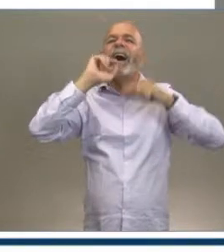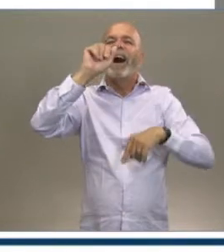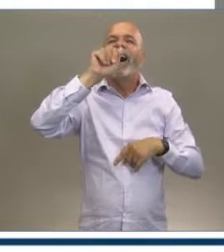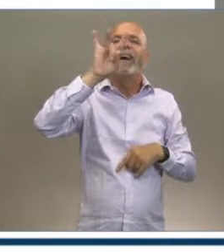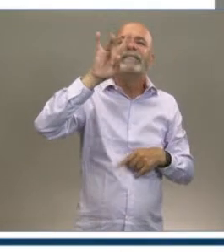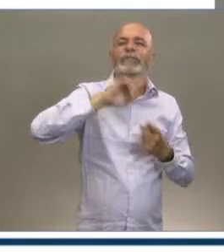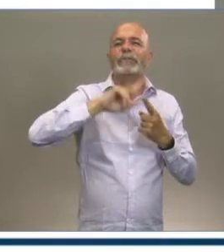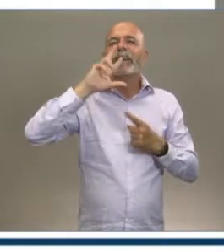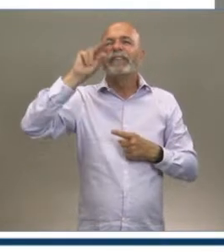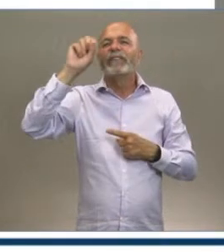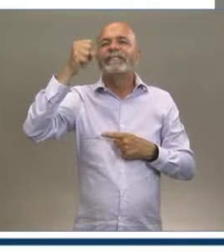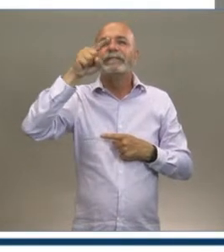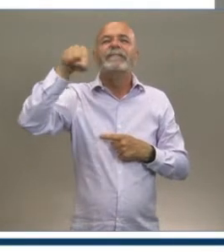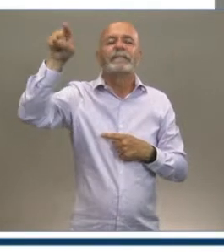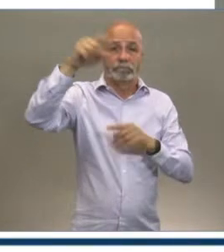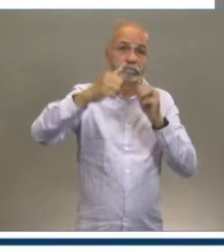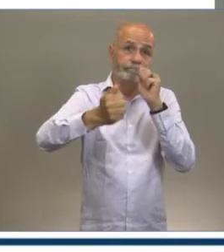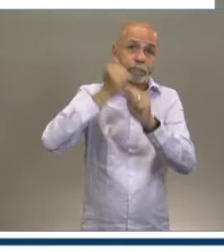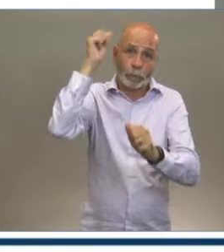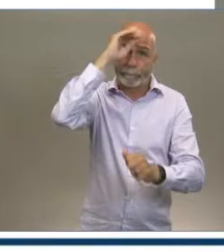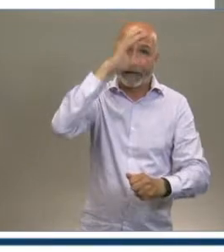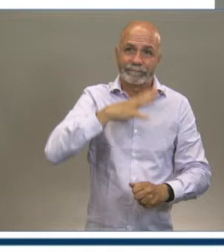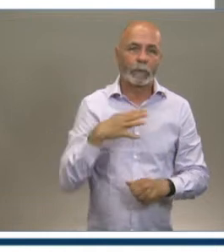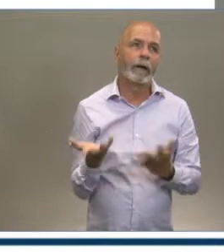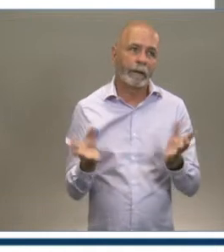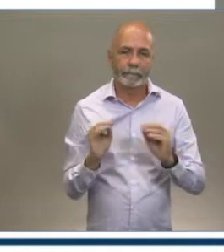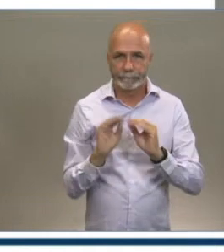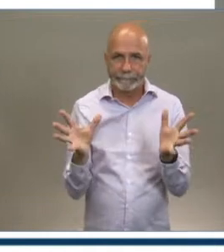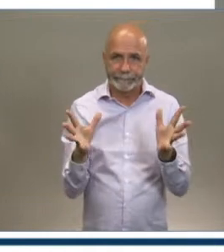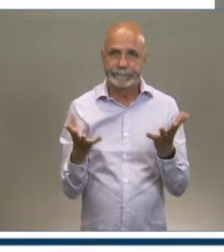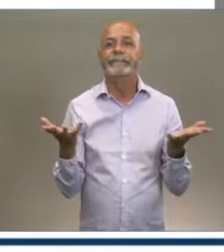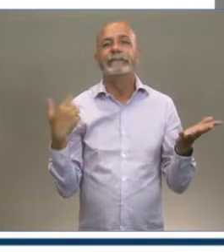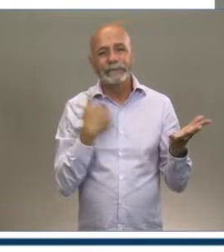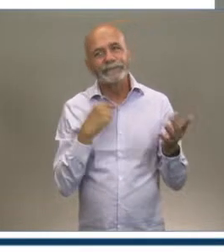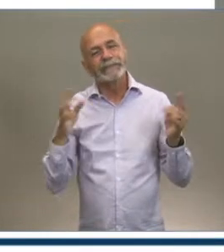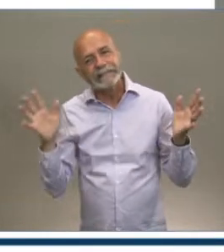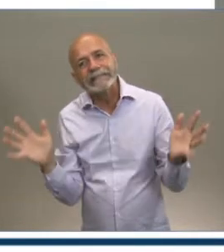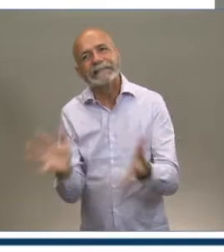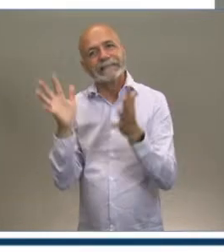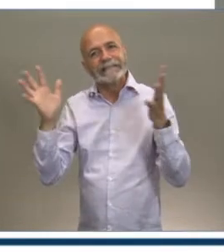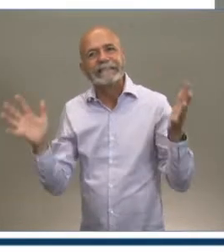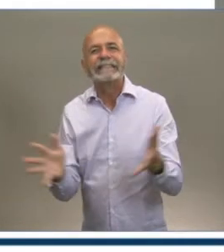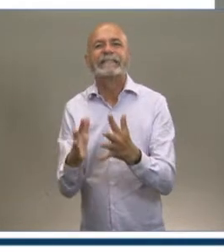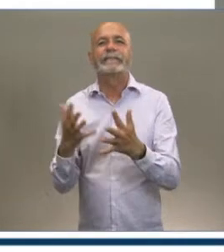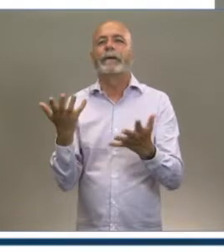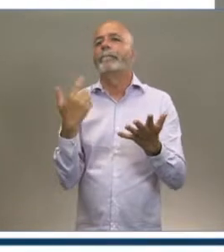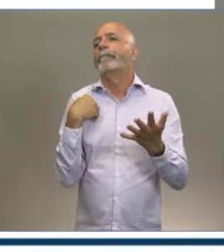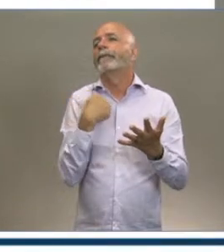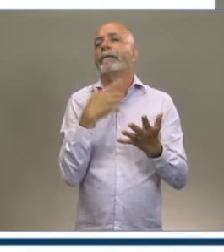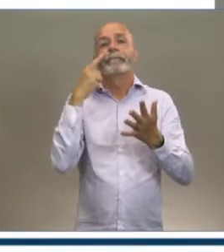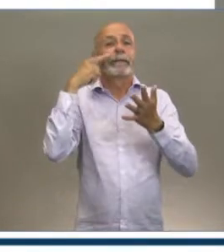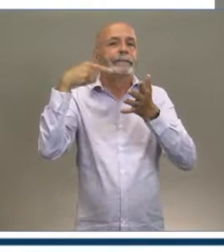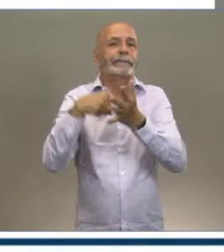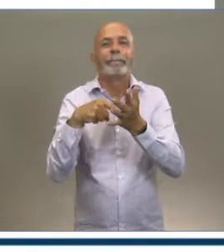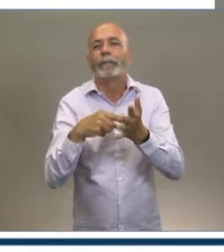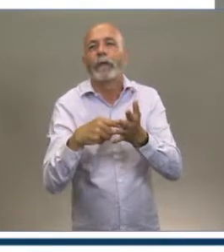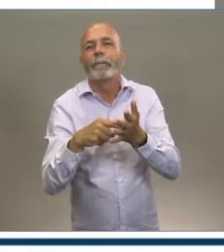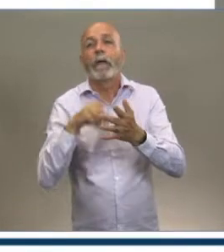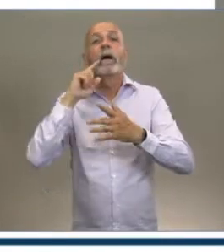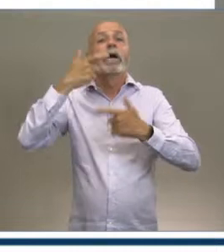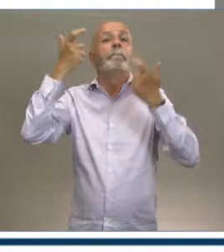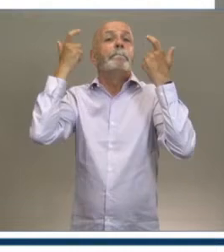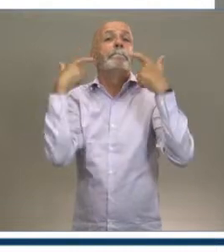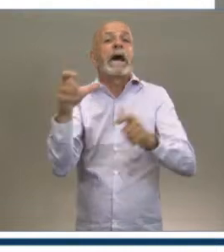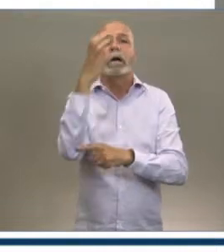males. So one of the things we're doing is going to start to be working with large employers such as Michelin around immunizing in the workplace. Many of them